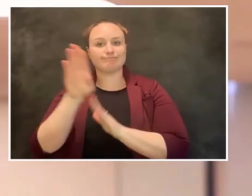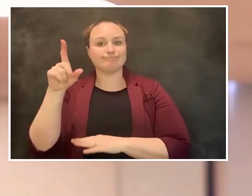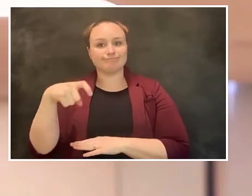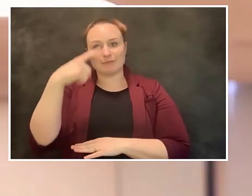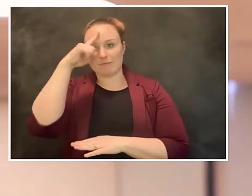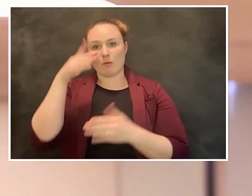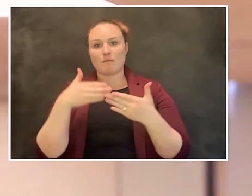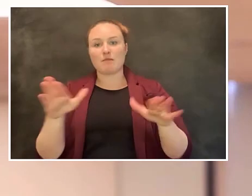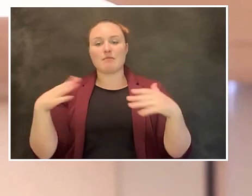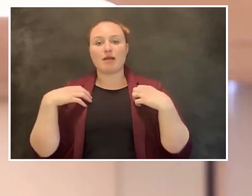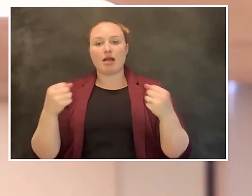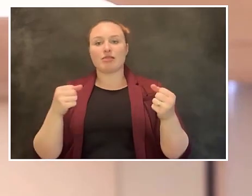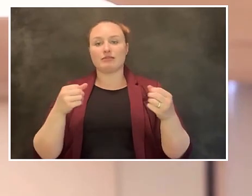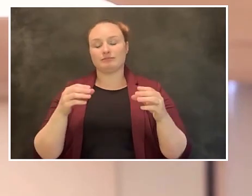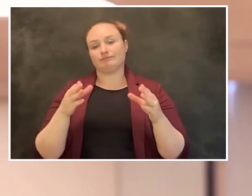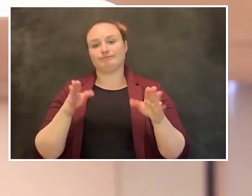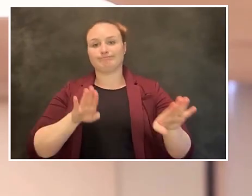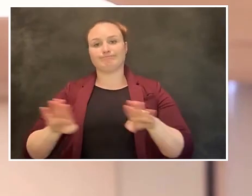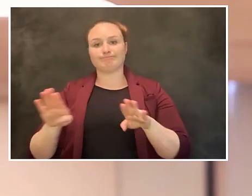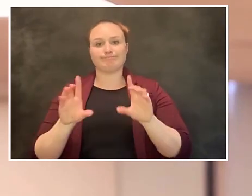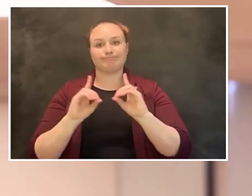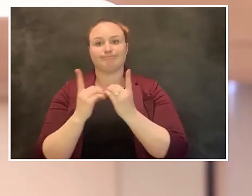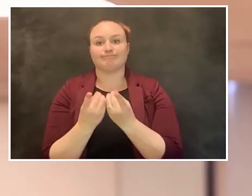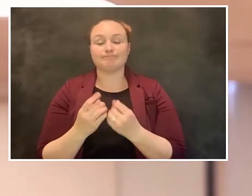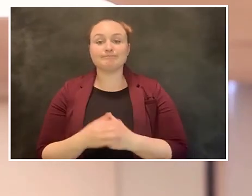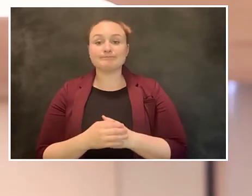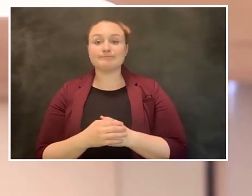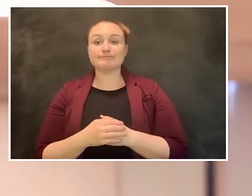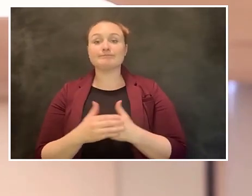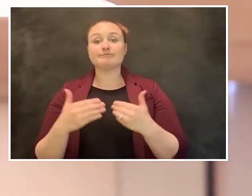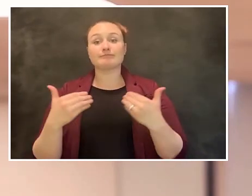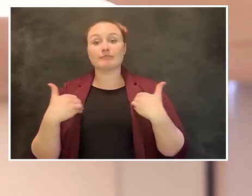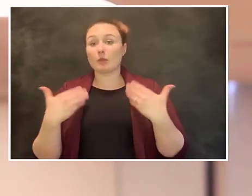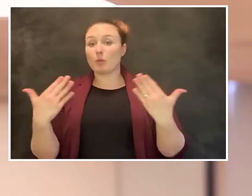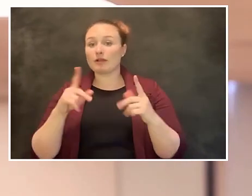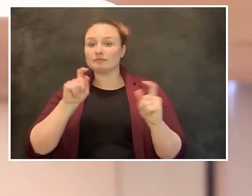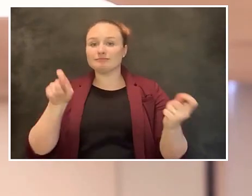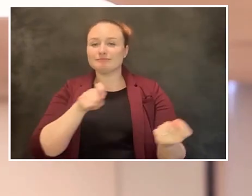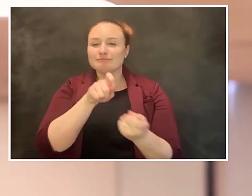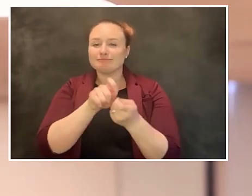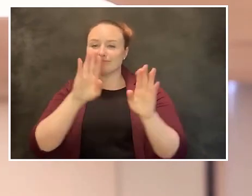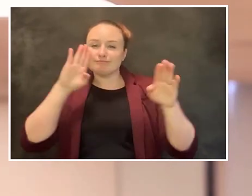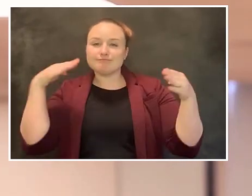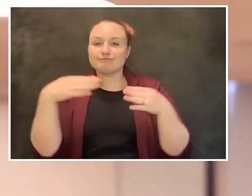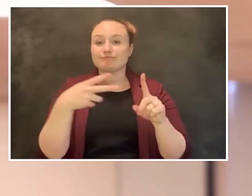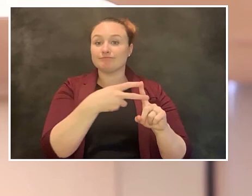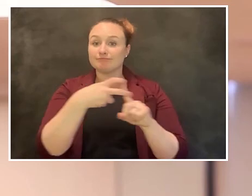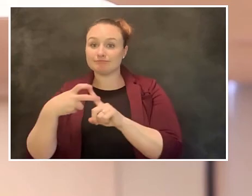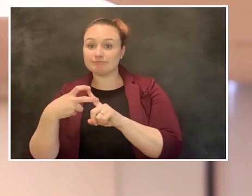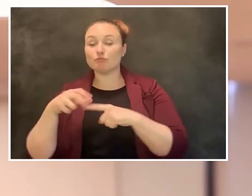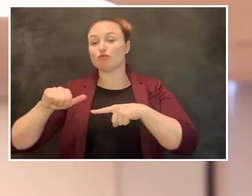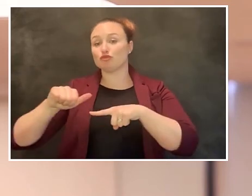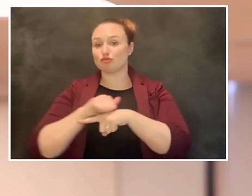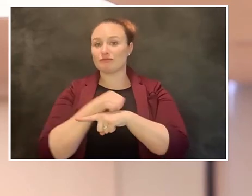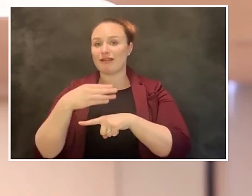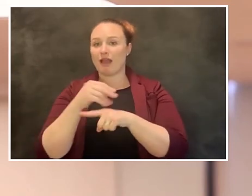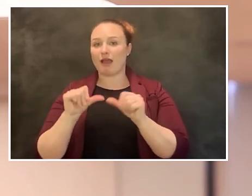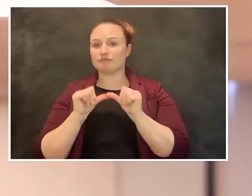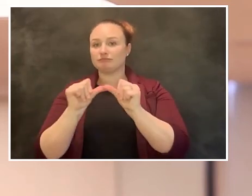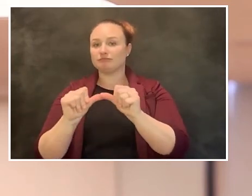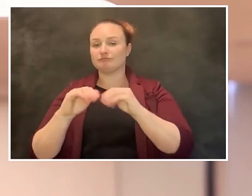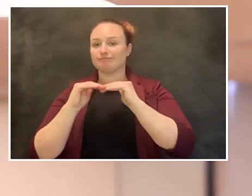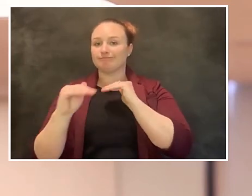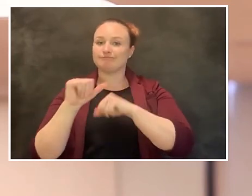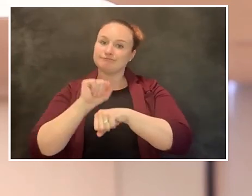public behavioral health departments. This includes a specific focus on the recruitment, training, and retention of